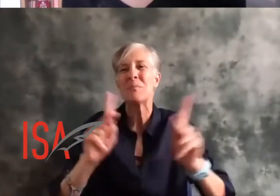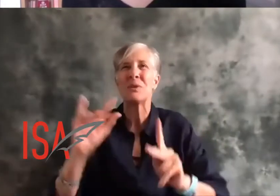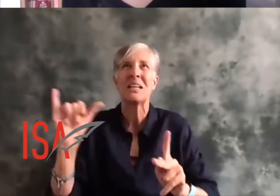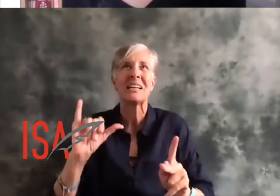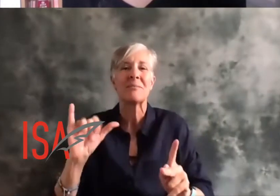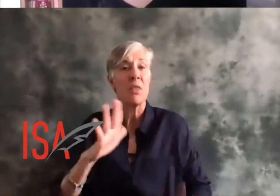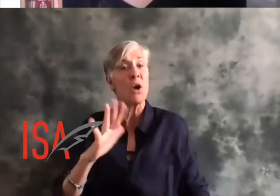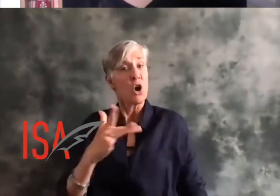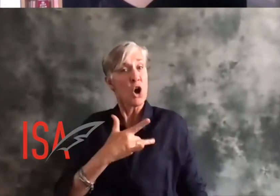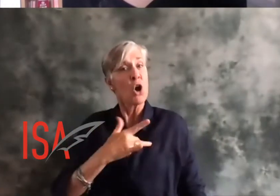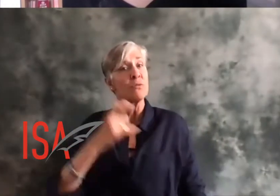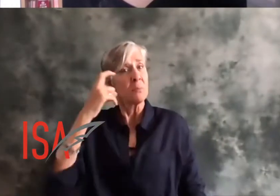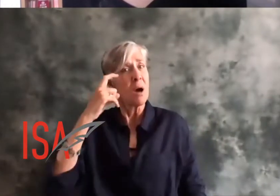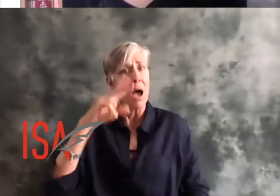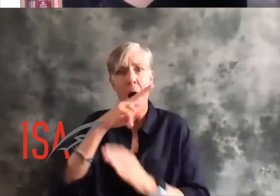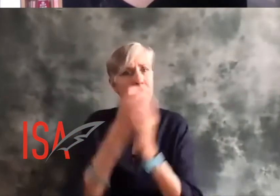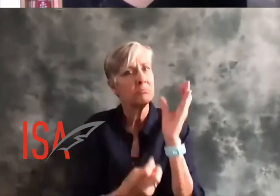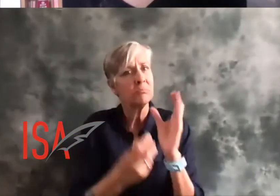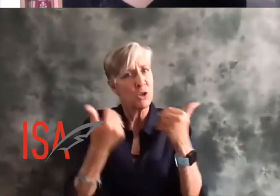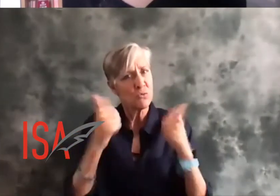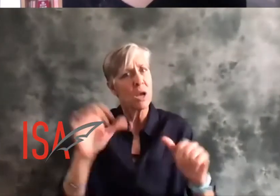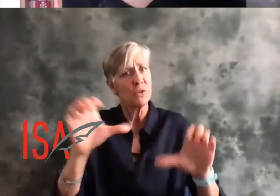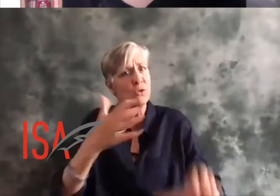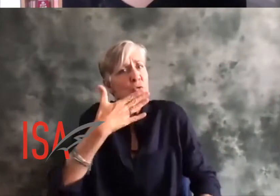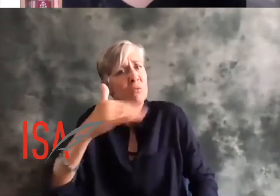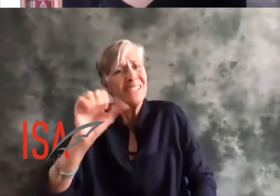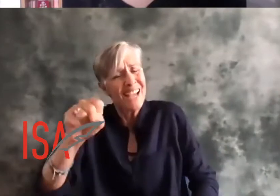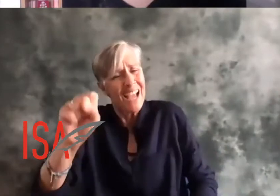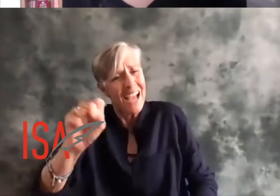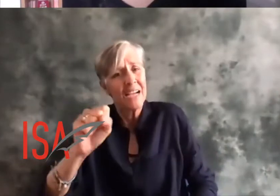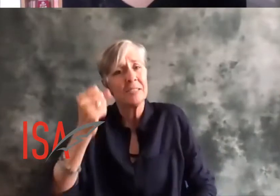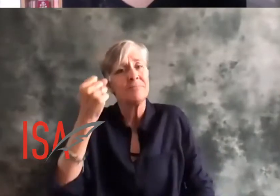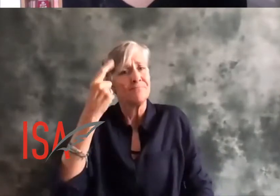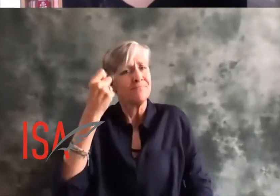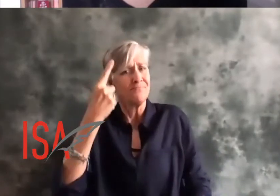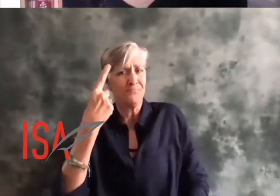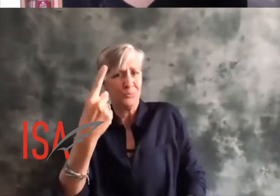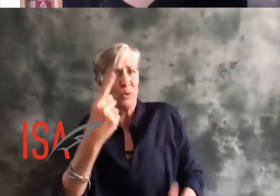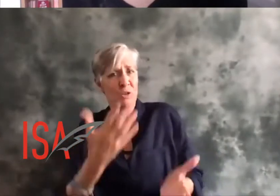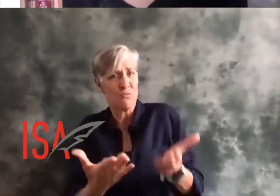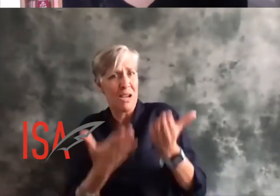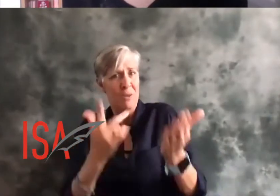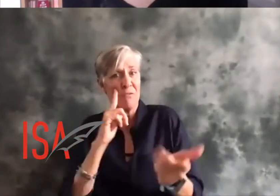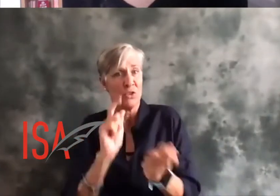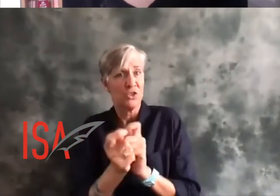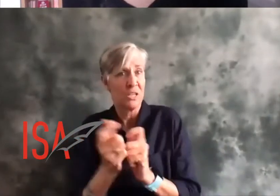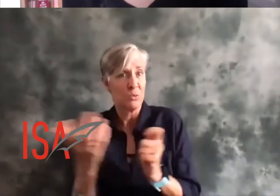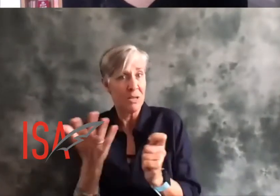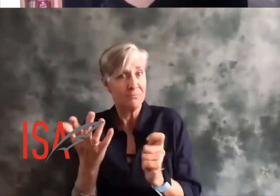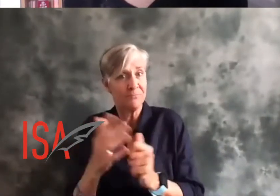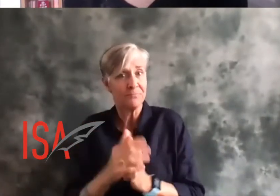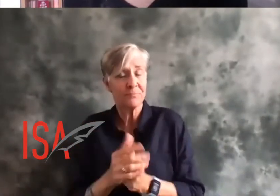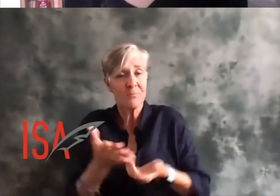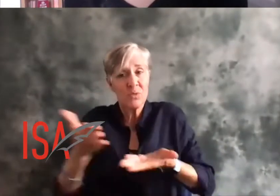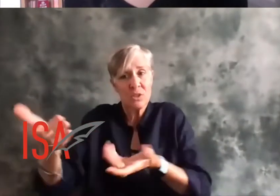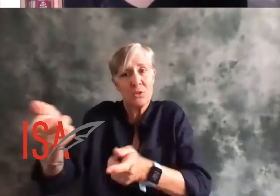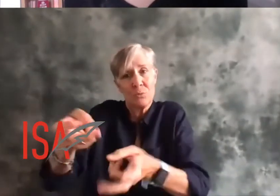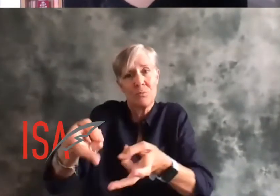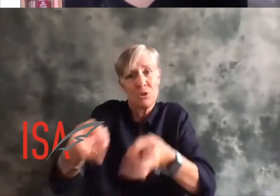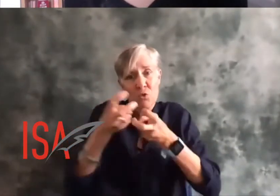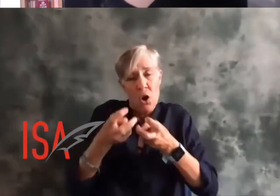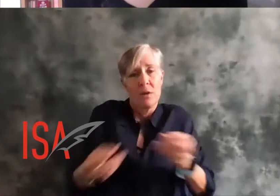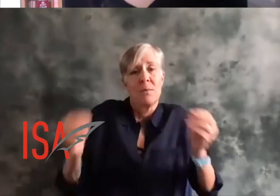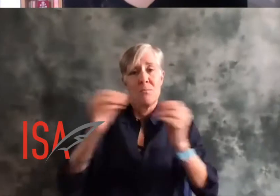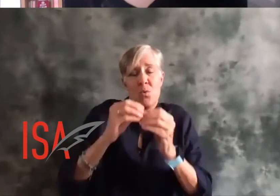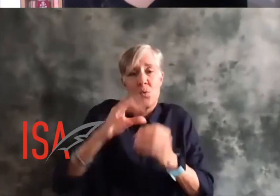hearts and minds are into it and they're really trying to do good. But one of the recommendations for change to bring in more inclusion and diversity in